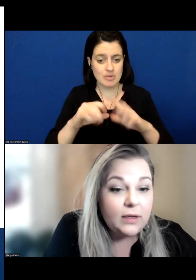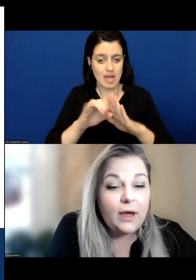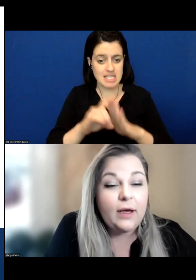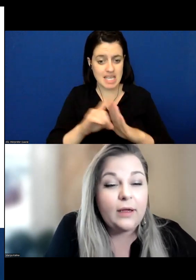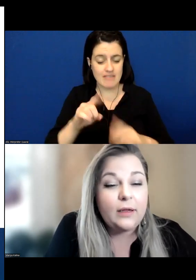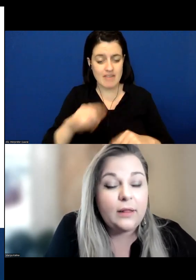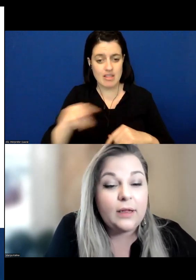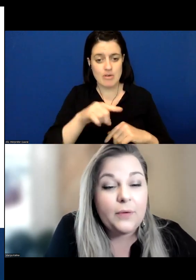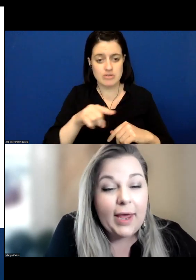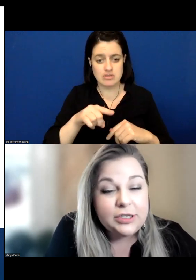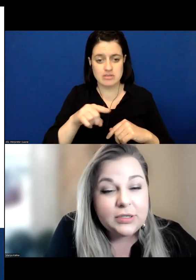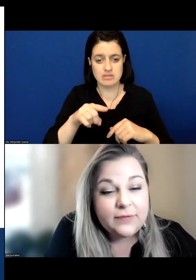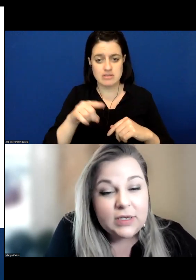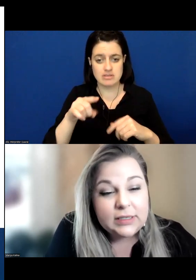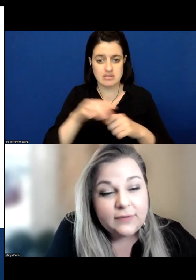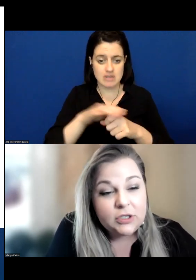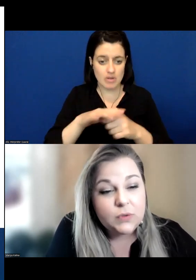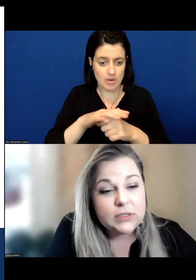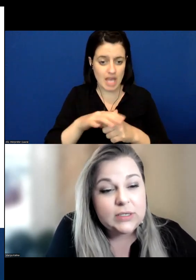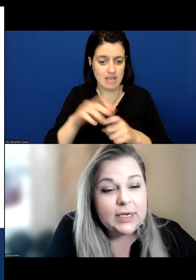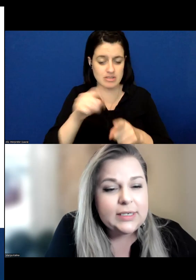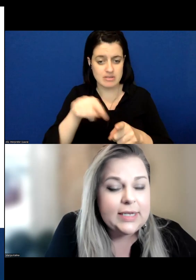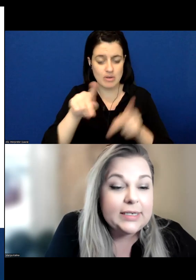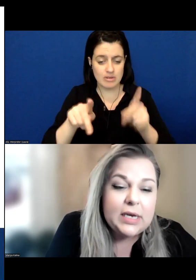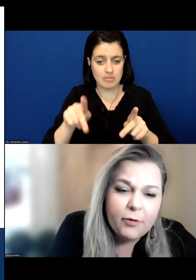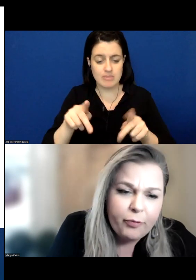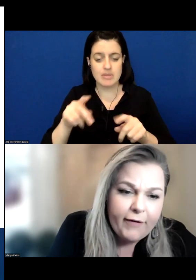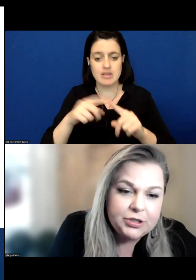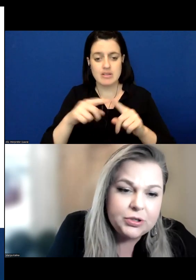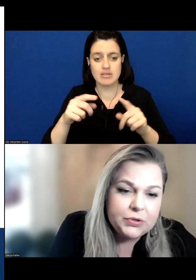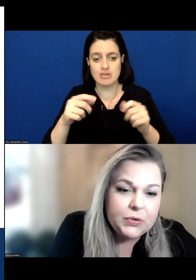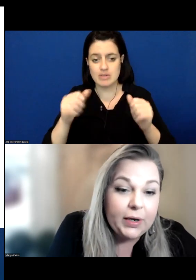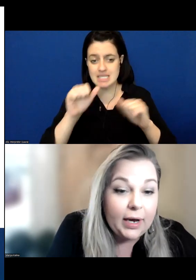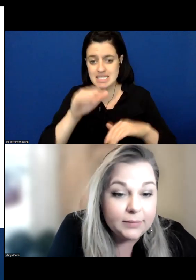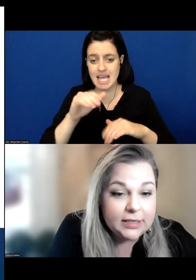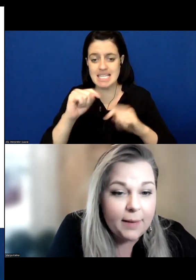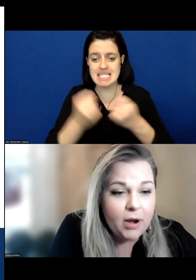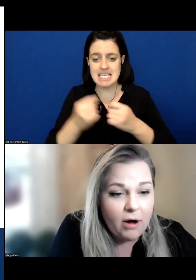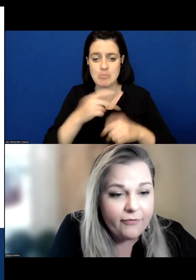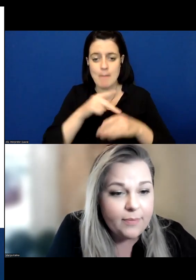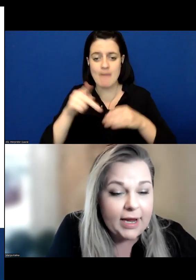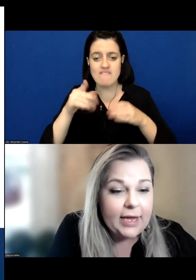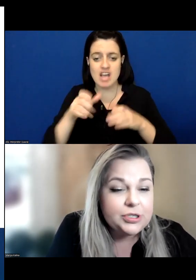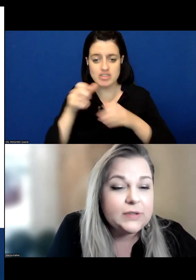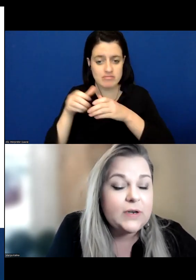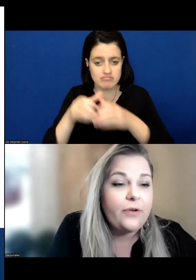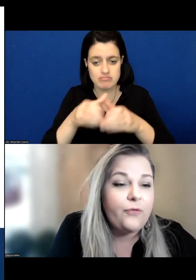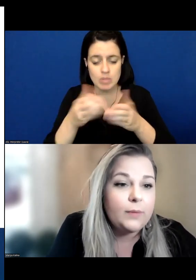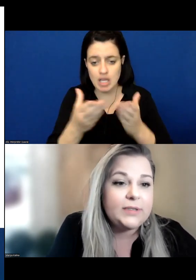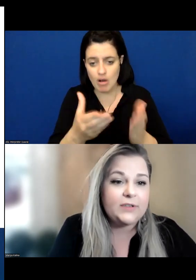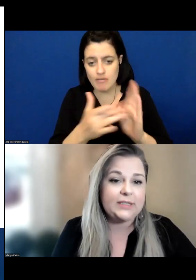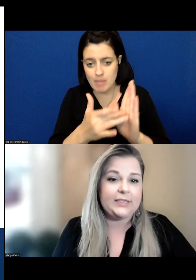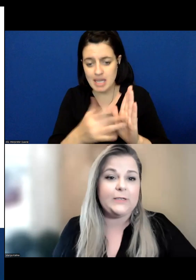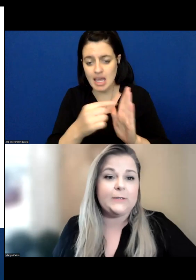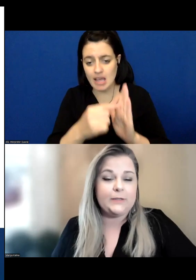those the locations of these individuals to send a team of professionals who can come to them and offer the medications and other